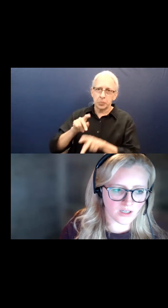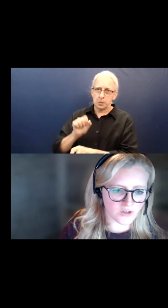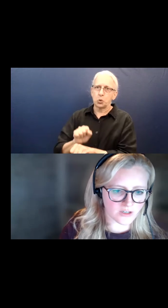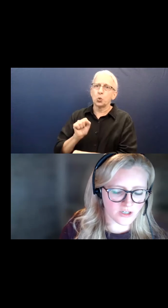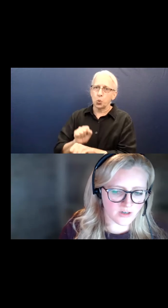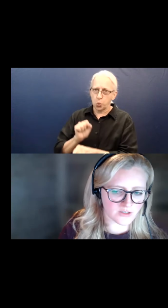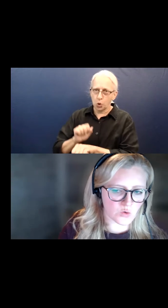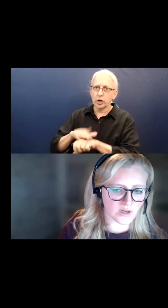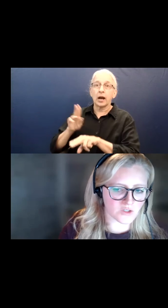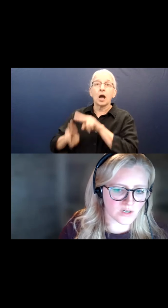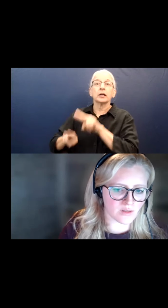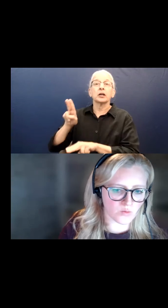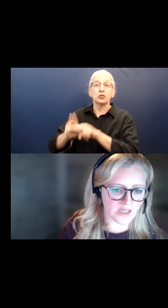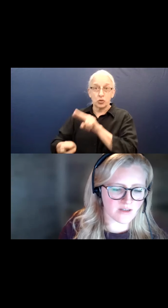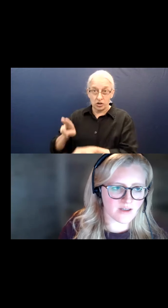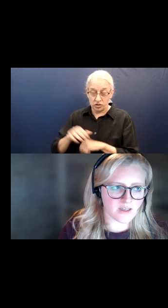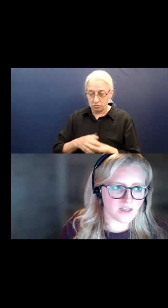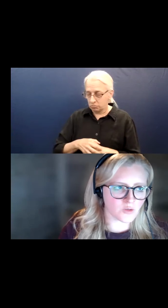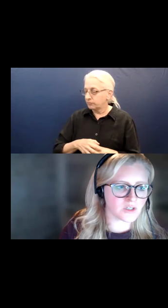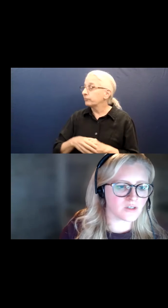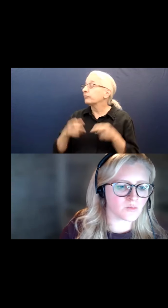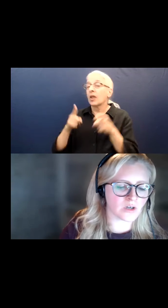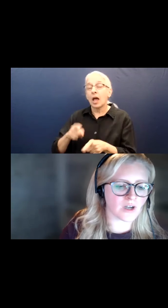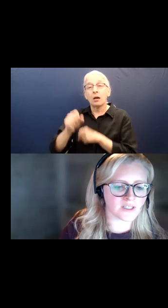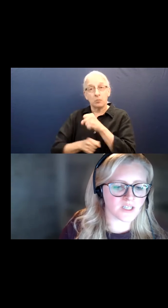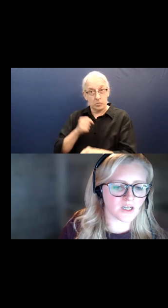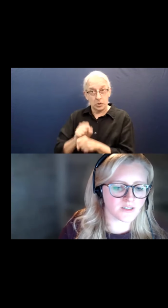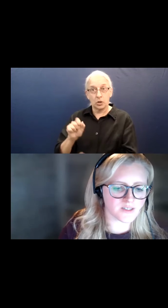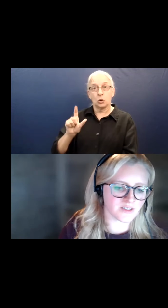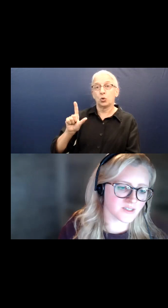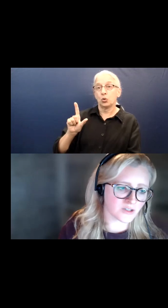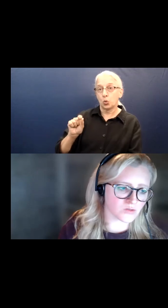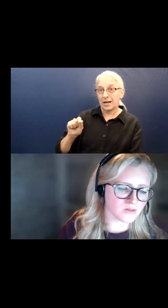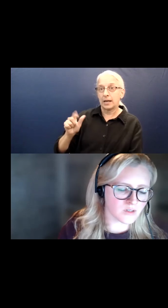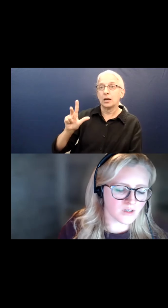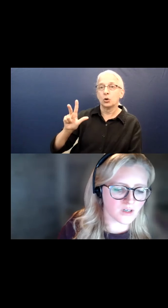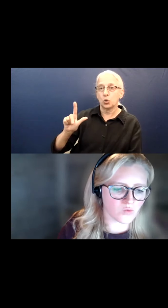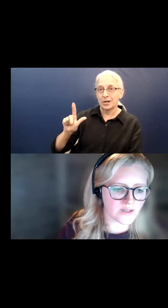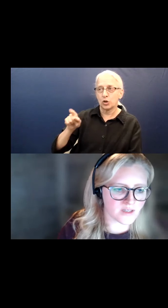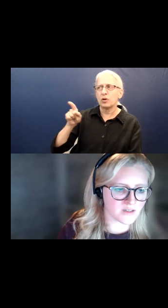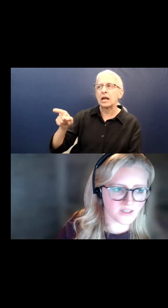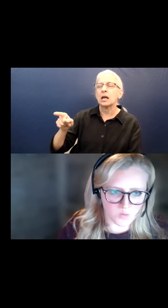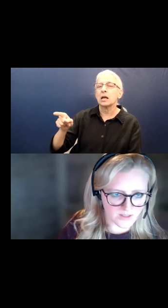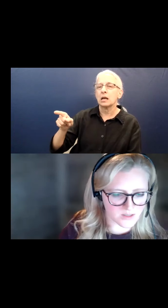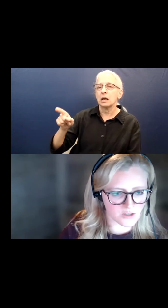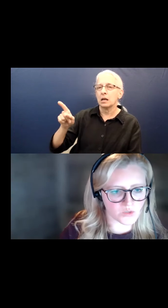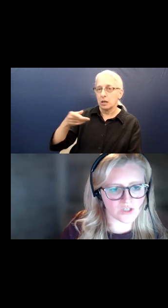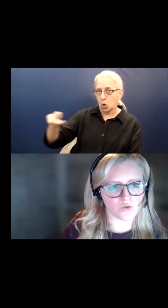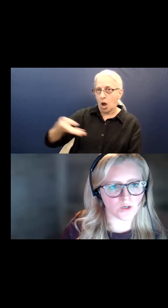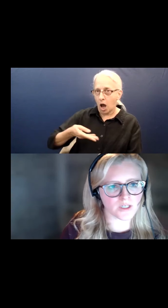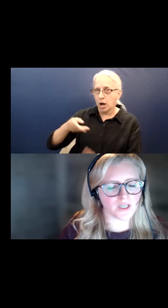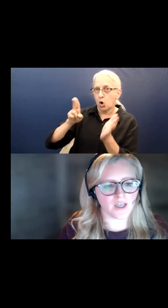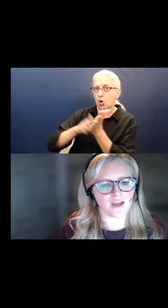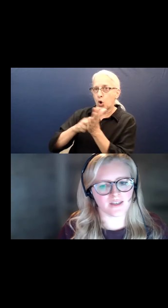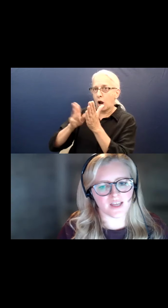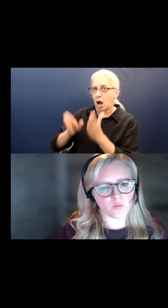hire a contractor in 2023, they'll be providing to us a schedule of when they expect to complete